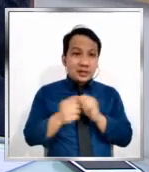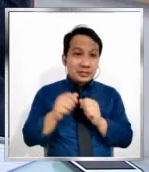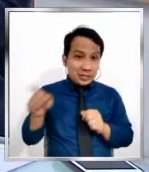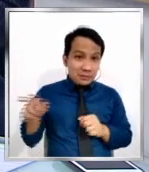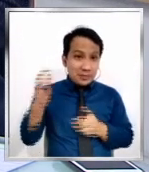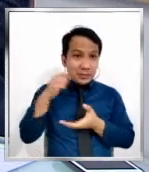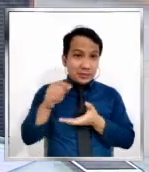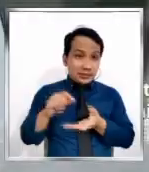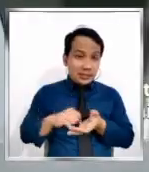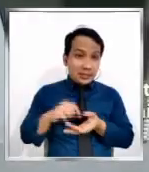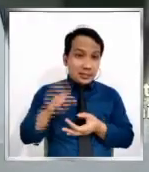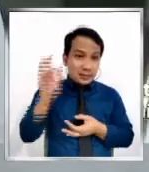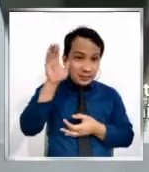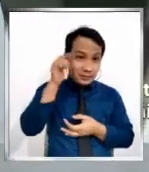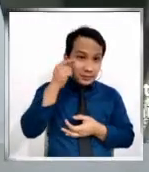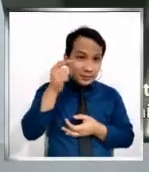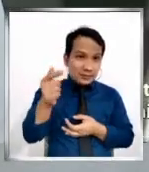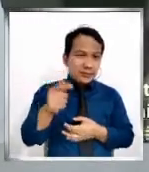Jr.